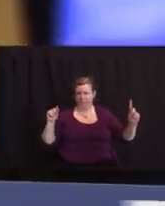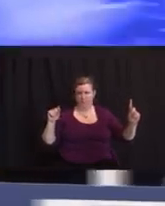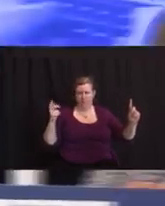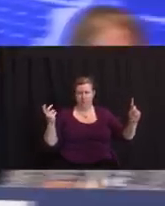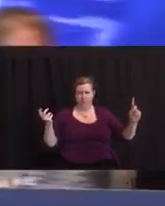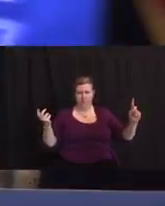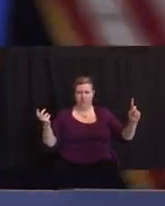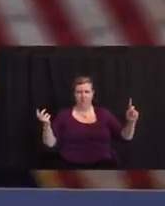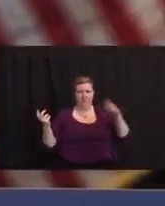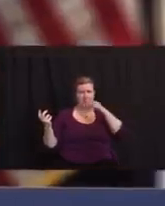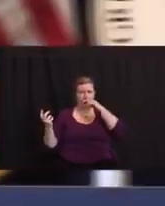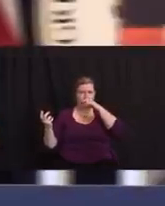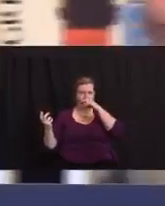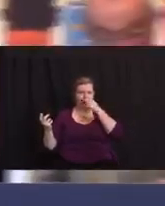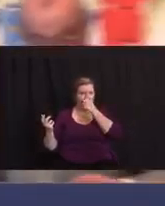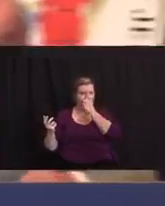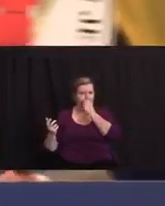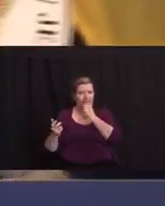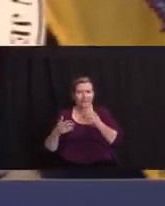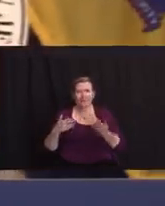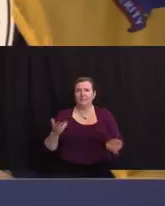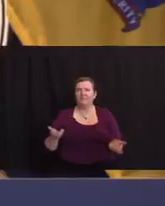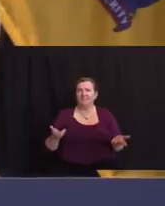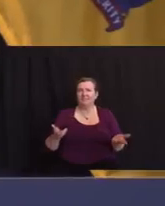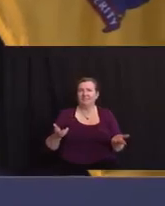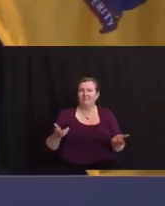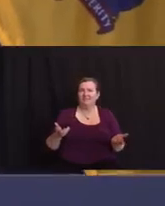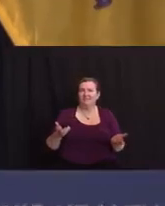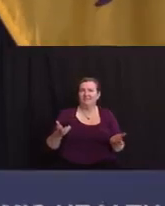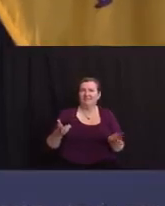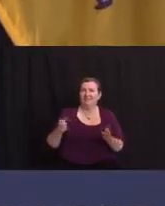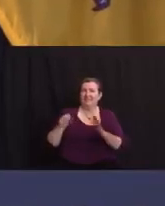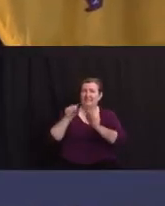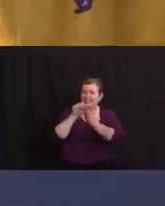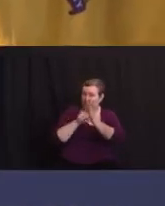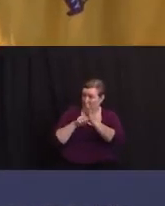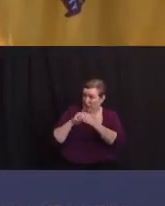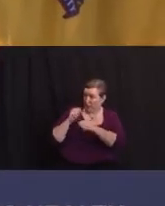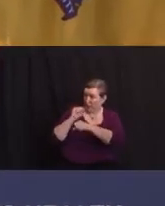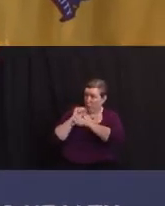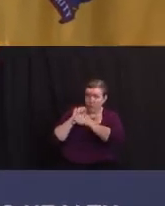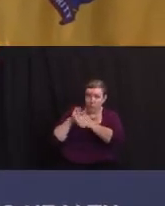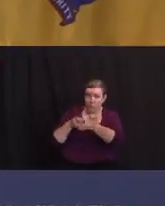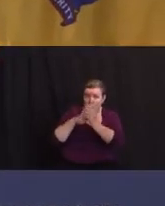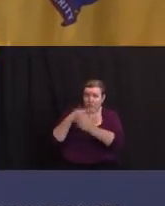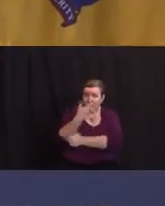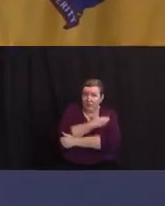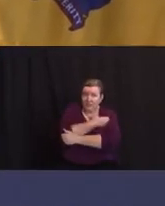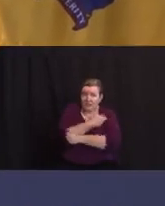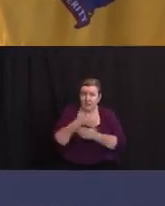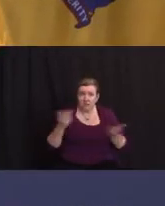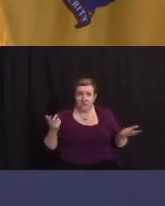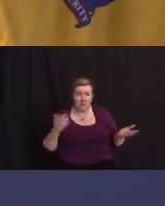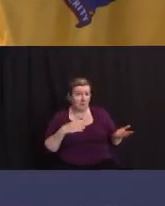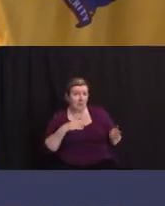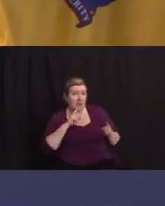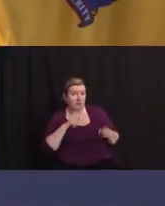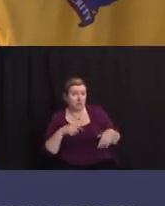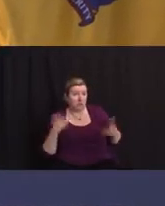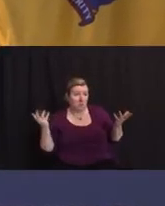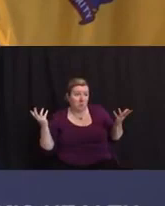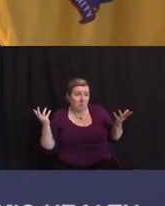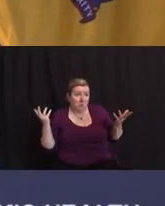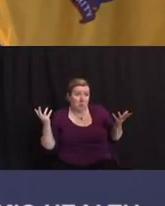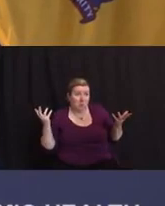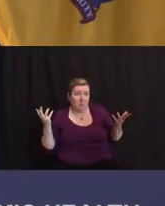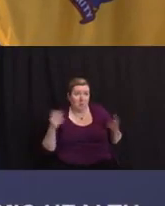My answer stands. Thank you. Hey, Dave. Good afternoon. Hi, Governor. So you talked a little bit about this with